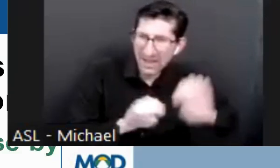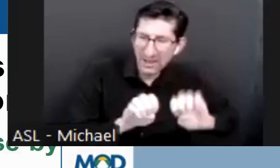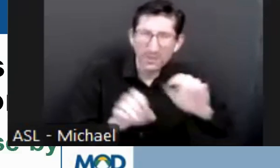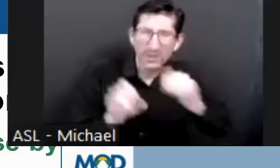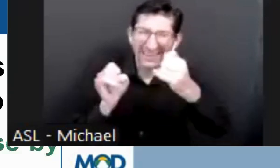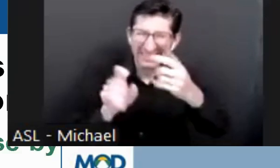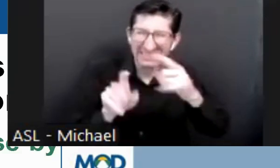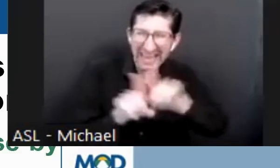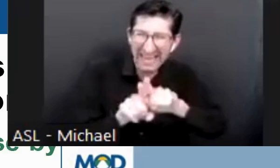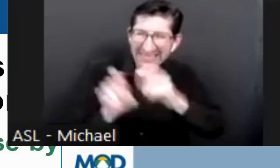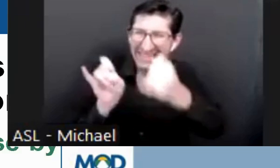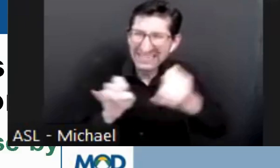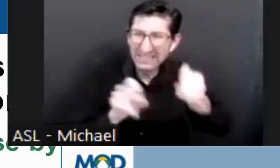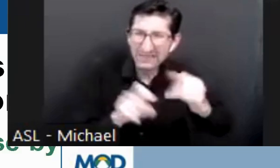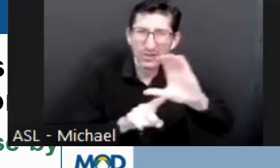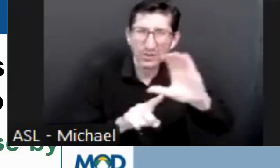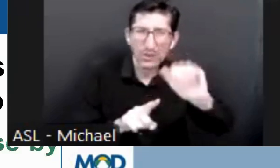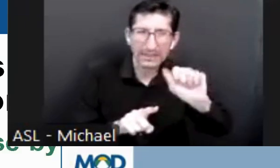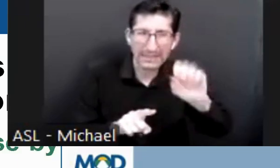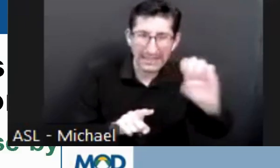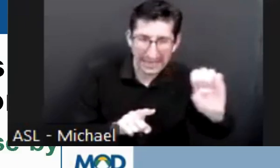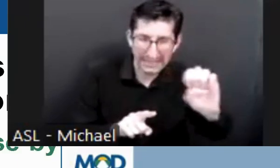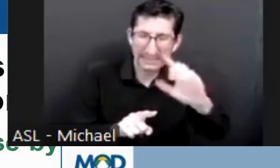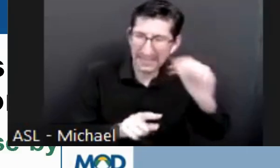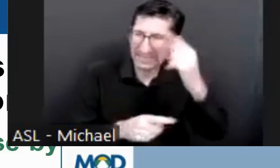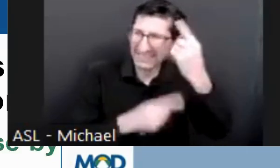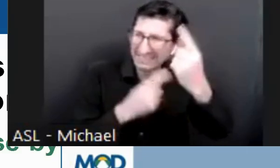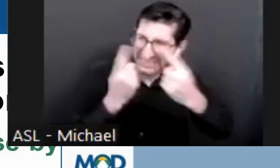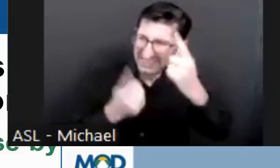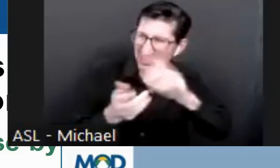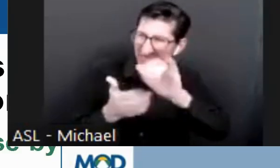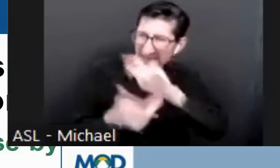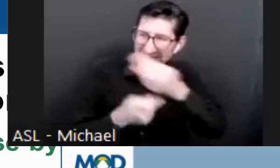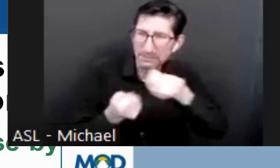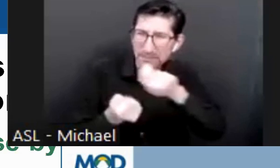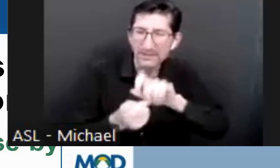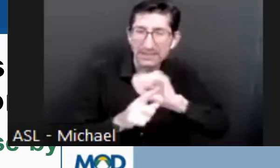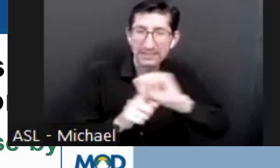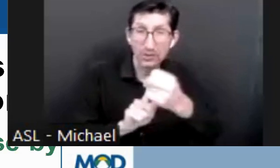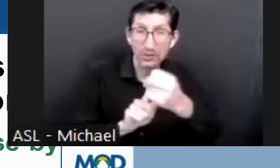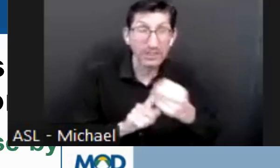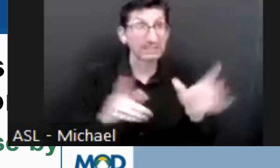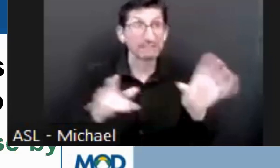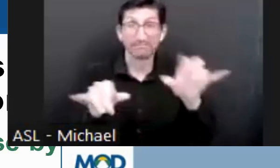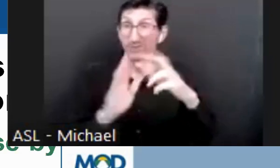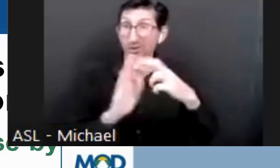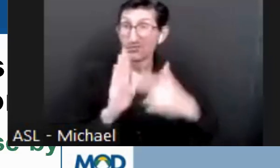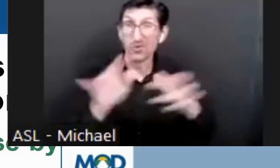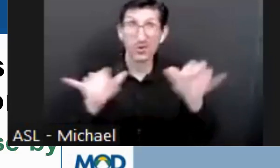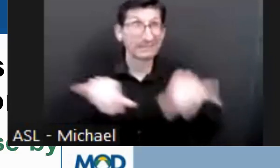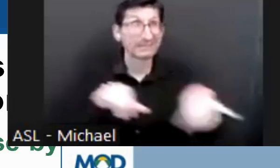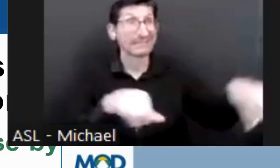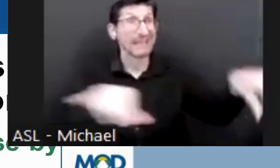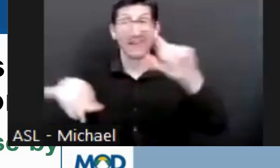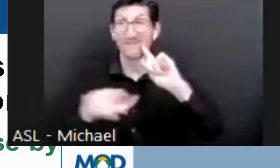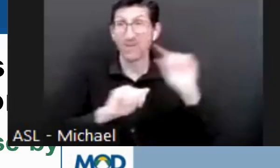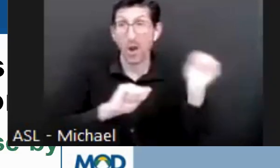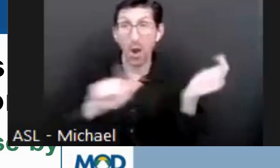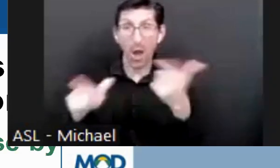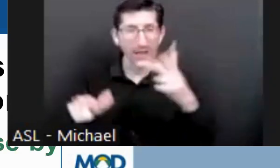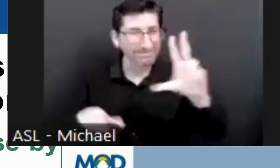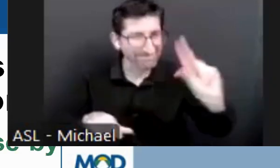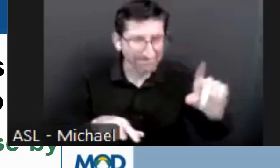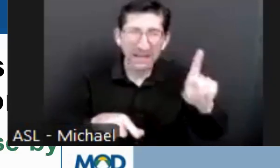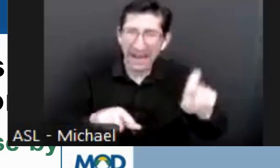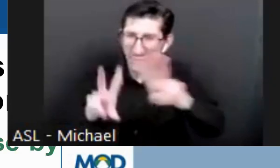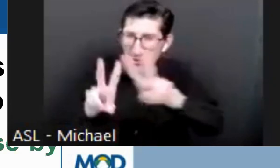in consideration of the particulars of the situation. There are no blanket rules. You're supposed to look at every situation